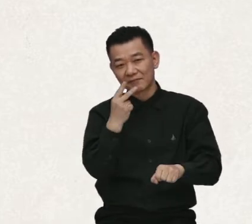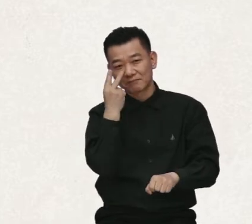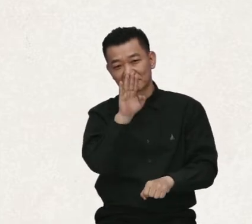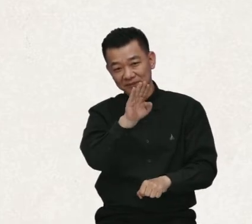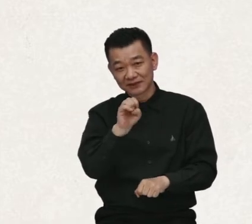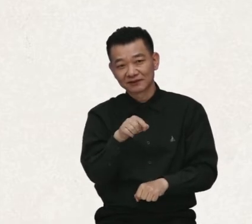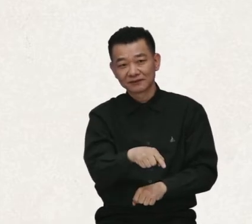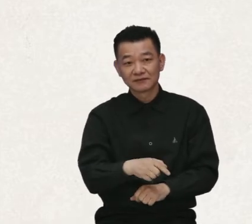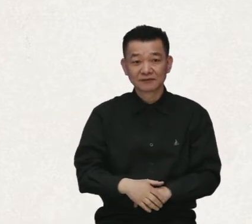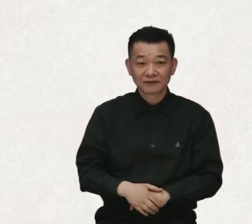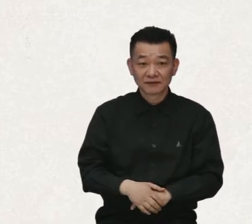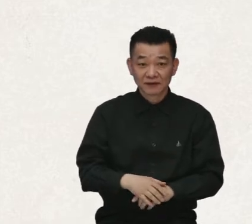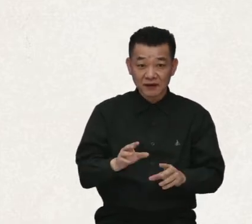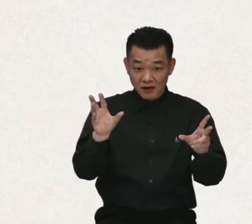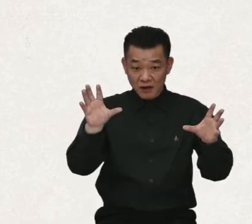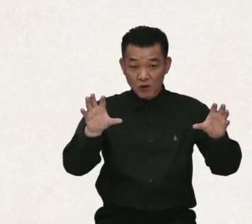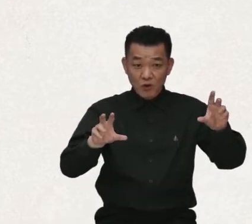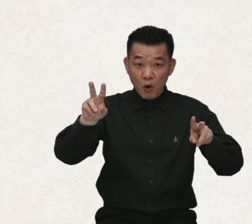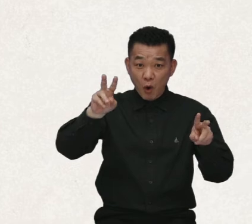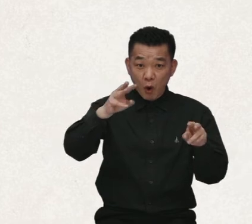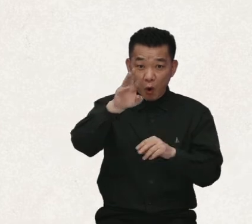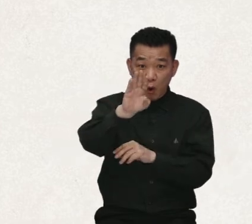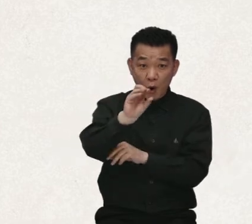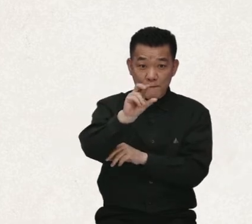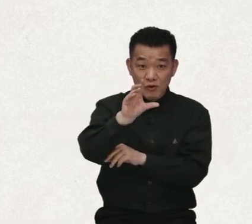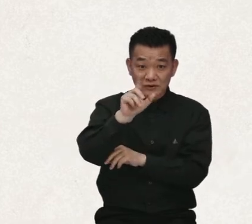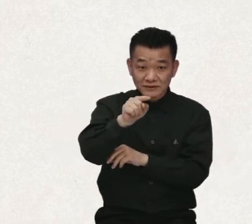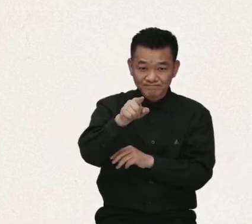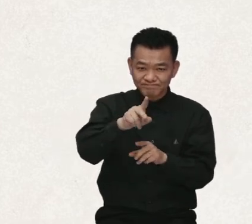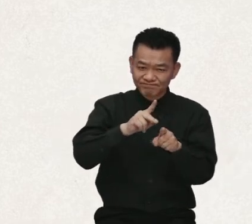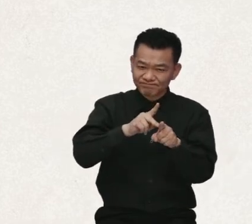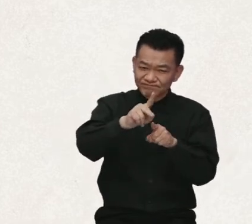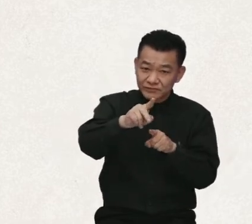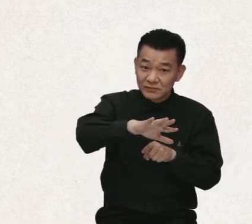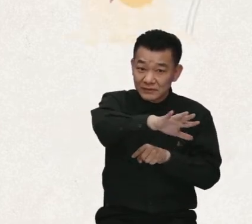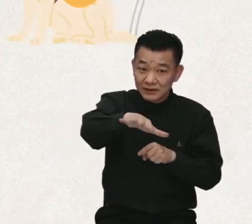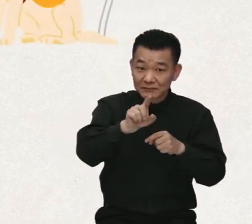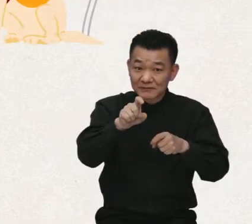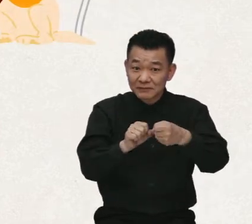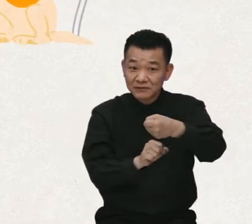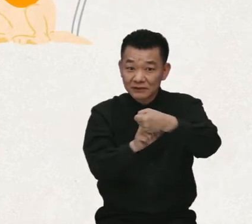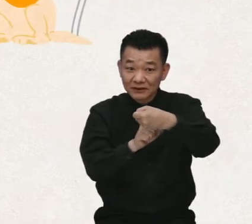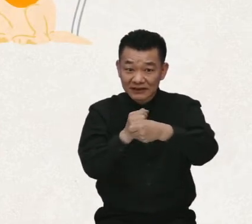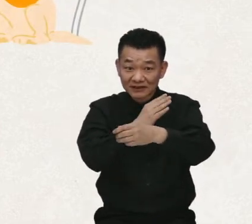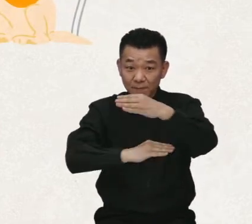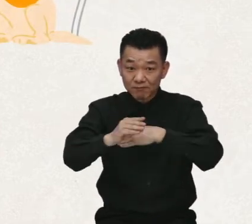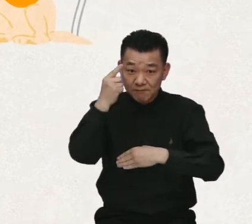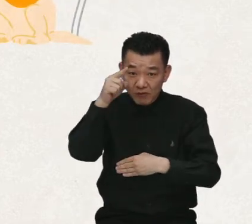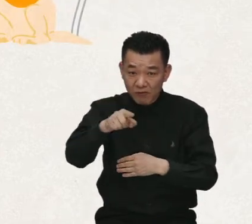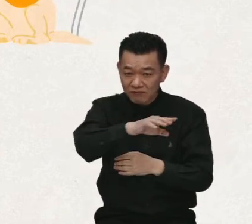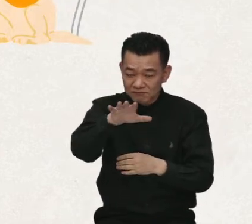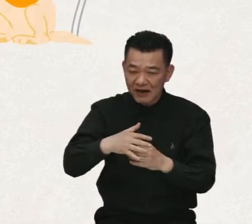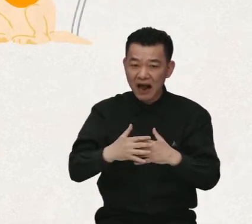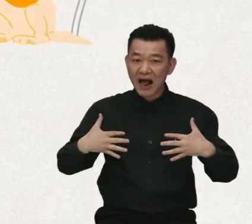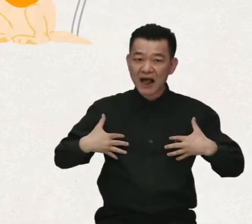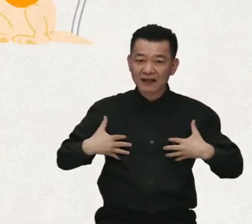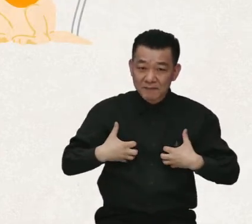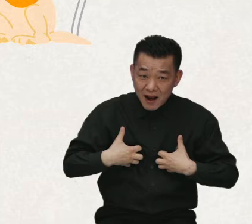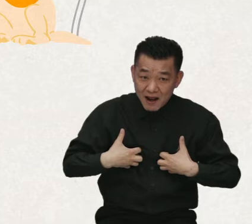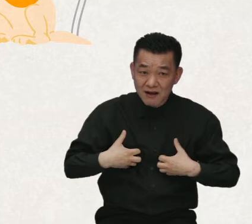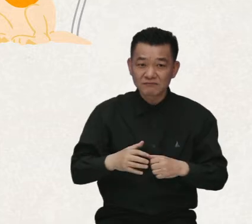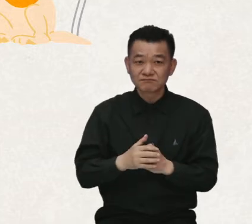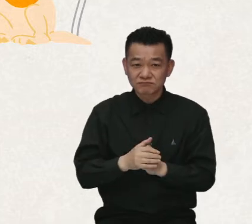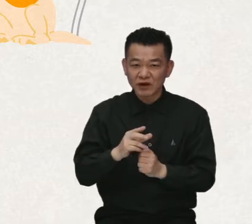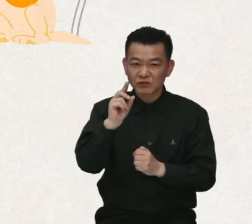technology. However, just like robots, specialists and various animals that assist persons with